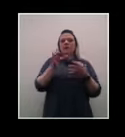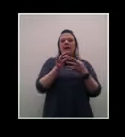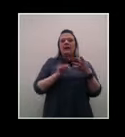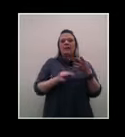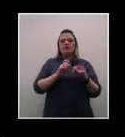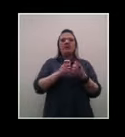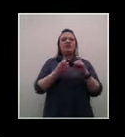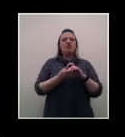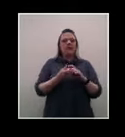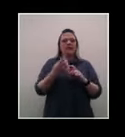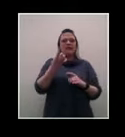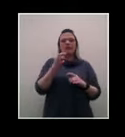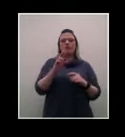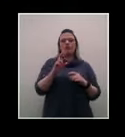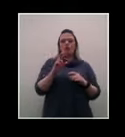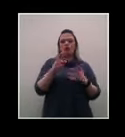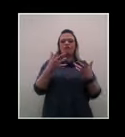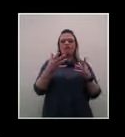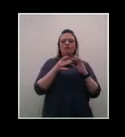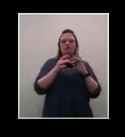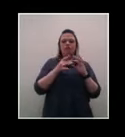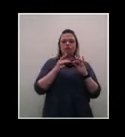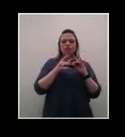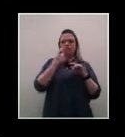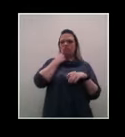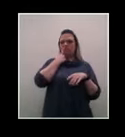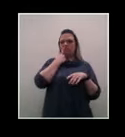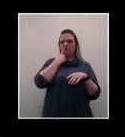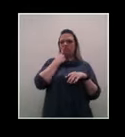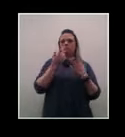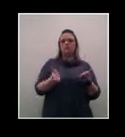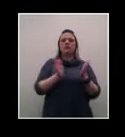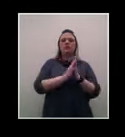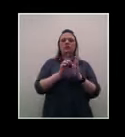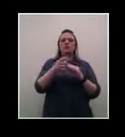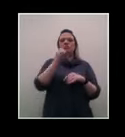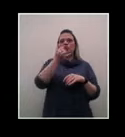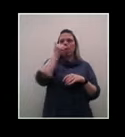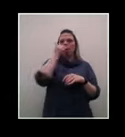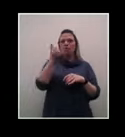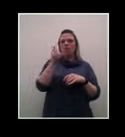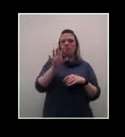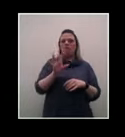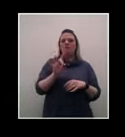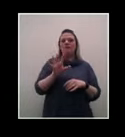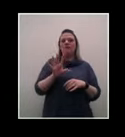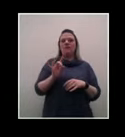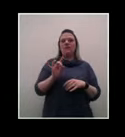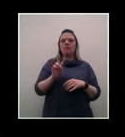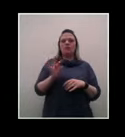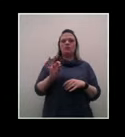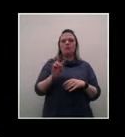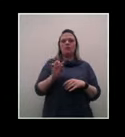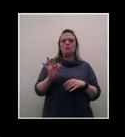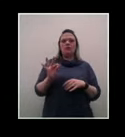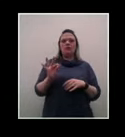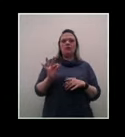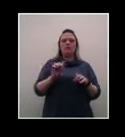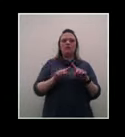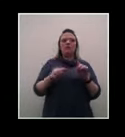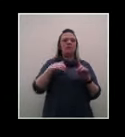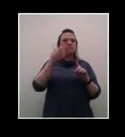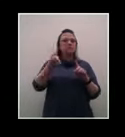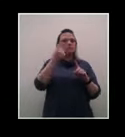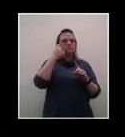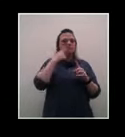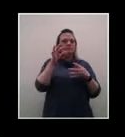as Dr. Burstein noted earlier. So I'd ask you to call the hotline at 858-2929, but know that the